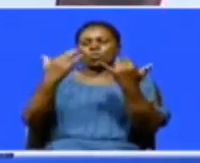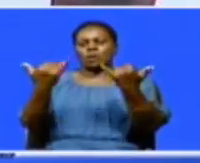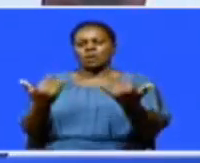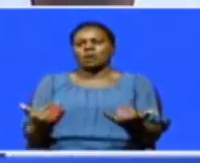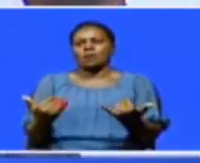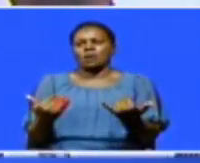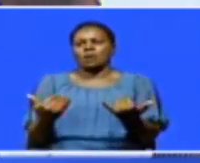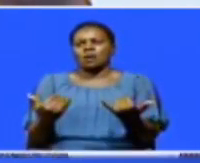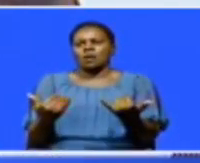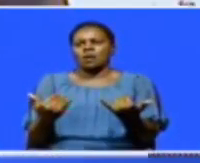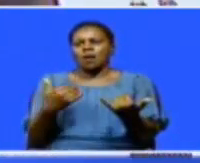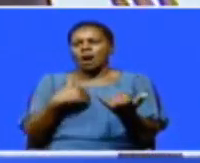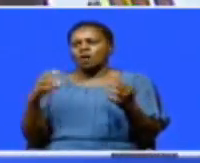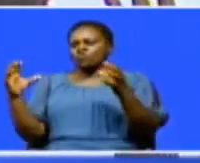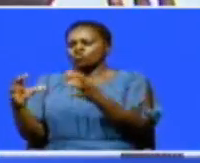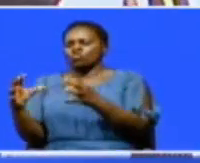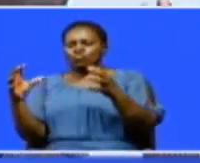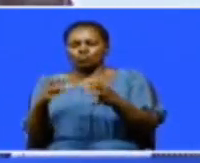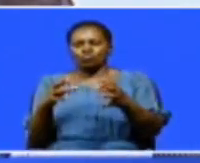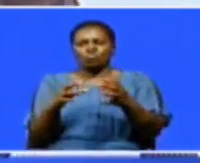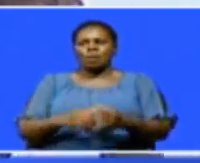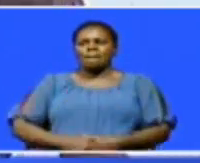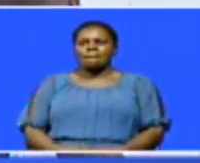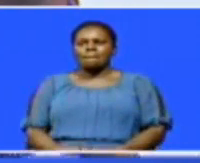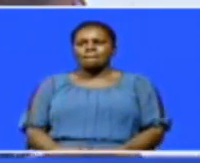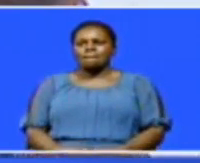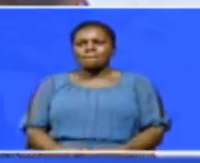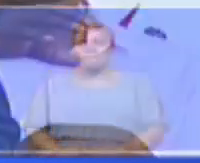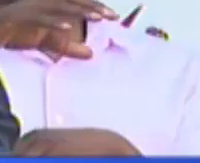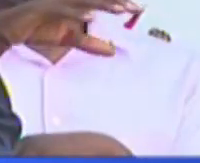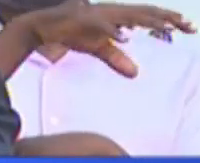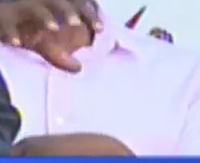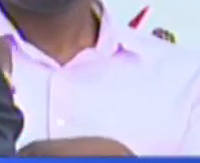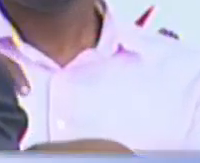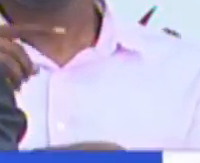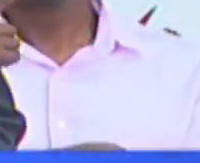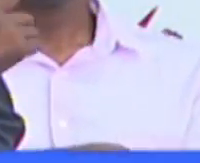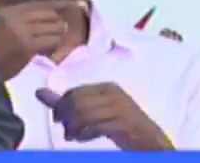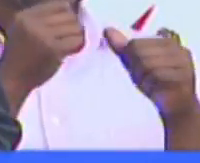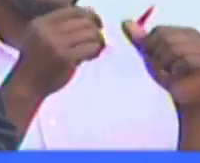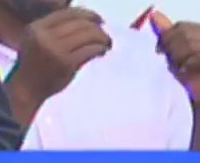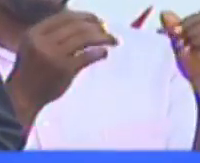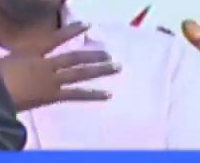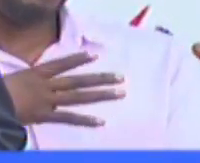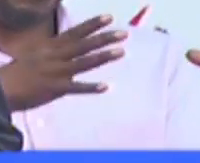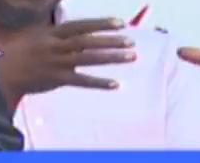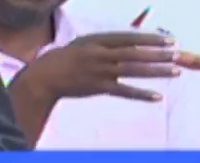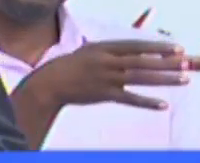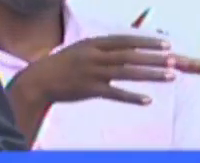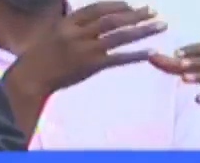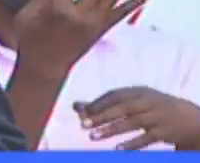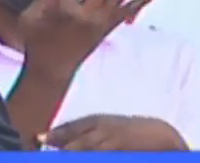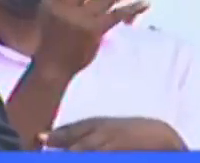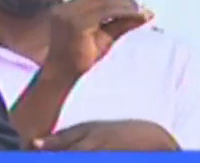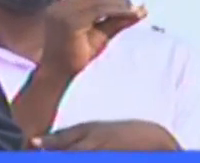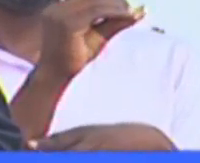are having pockets or clusters of transmission from various counties. We have, out of the 100 plus cases, about